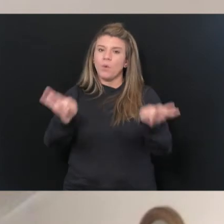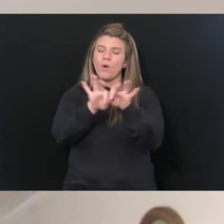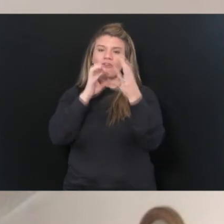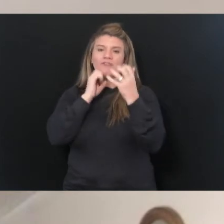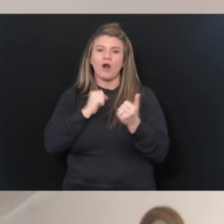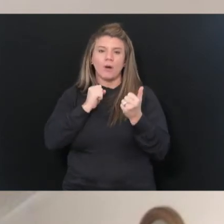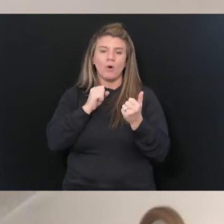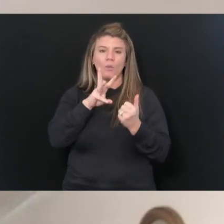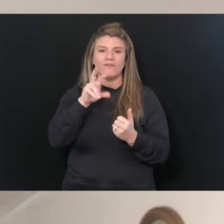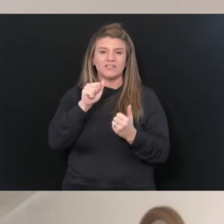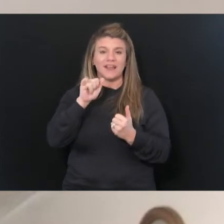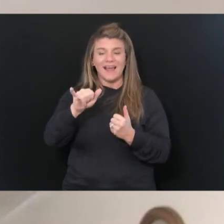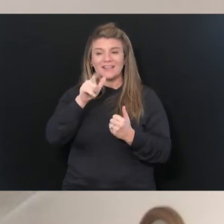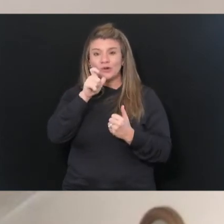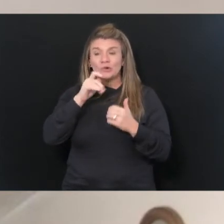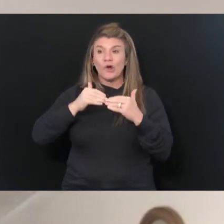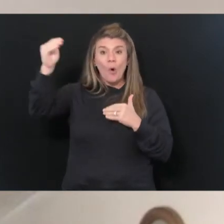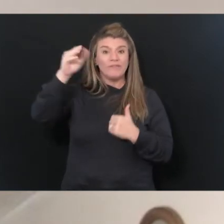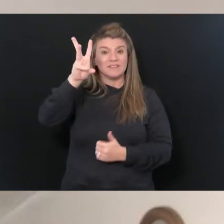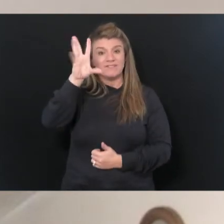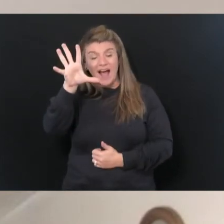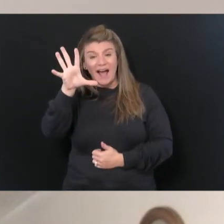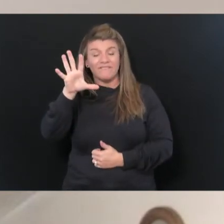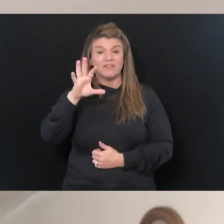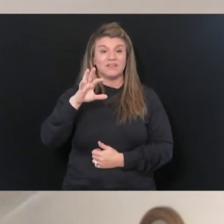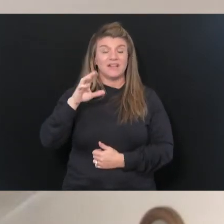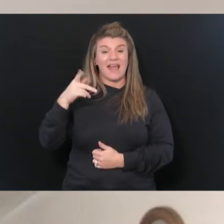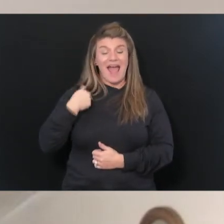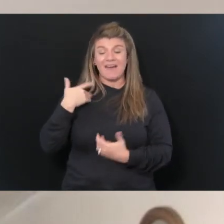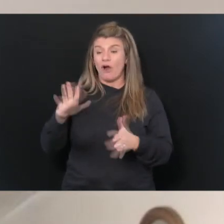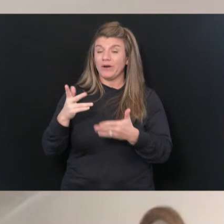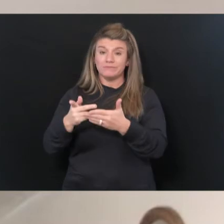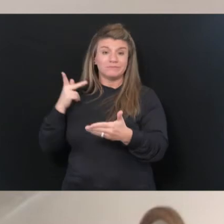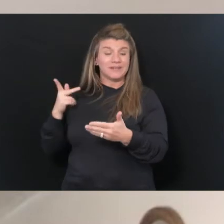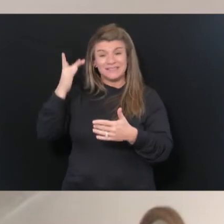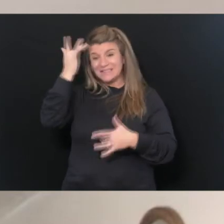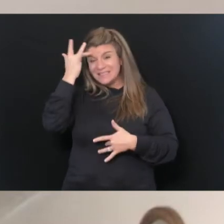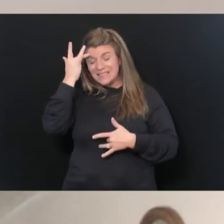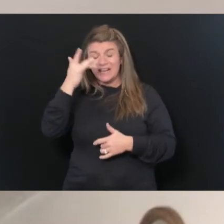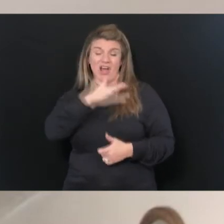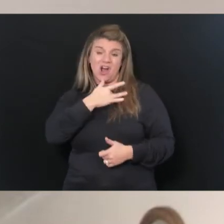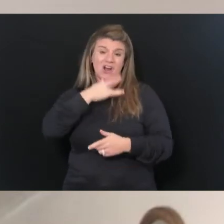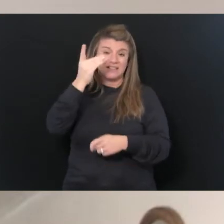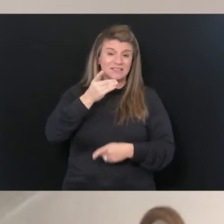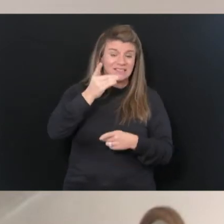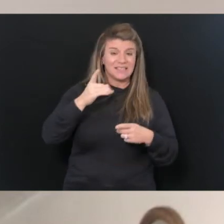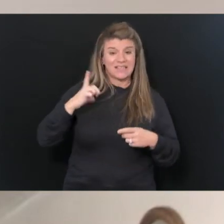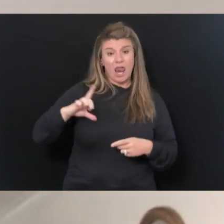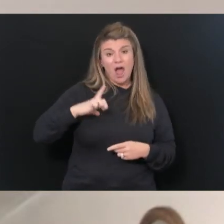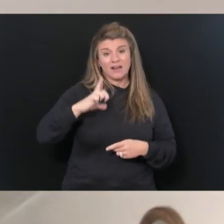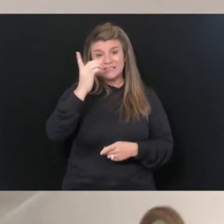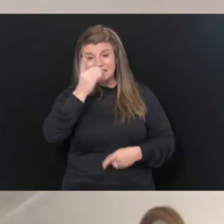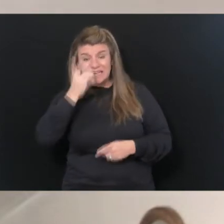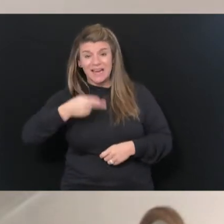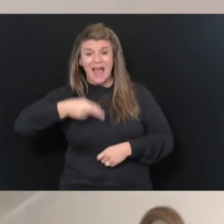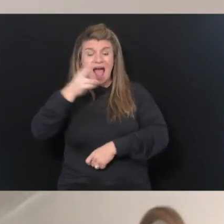Virginians, people over 65, people that have pre-existing diseases like heart disease, lung disease, high blood